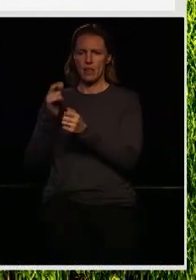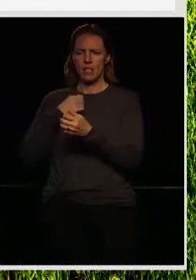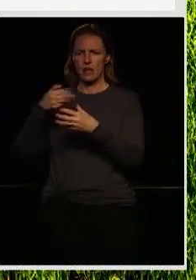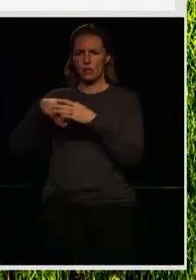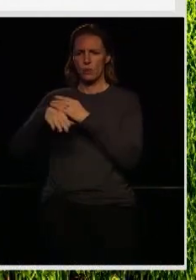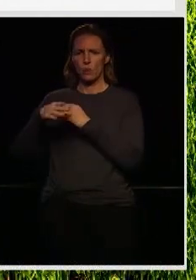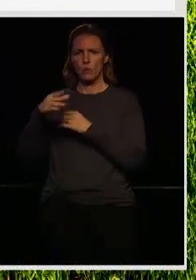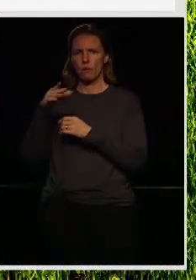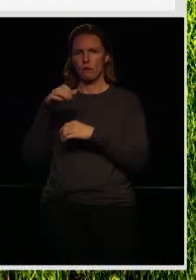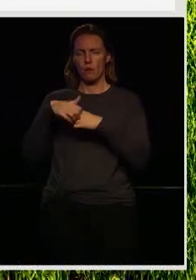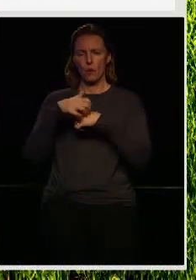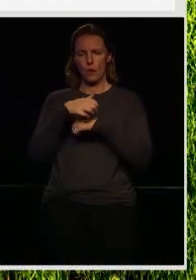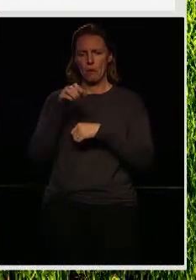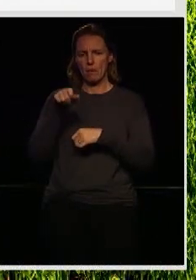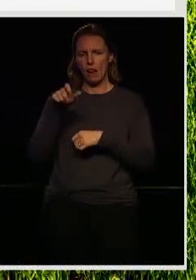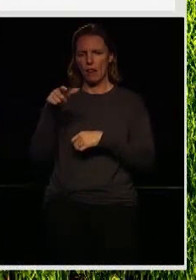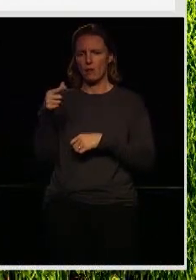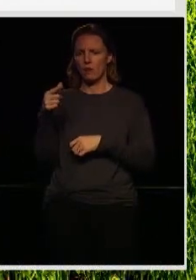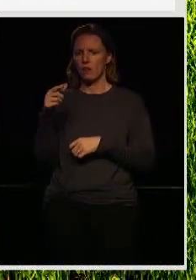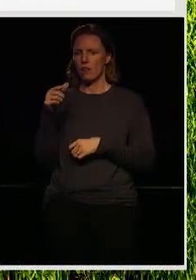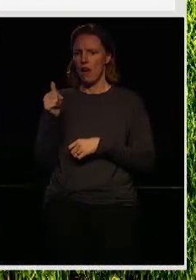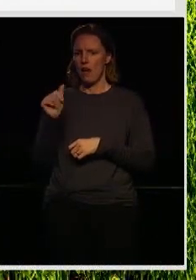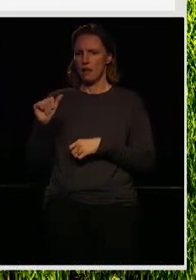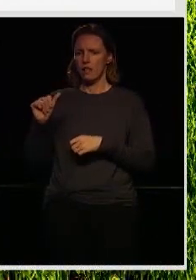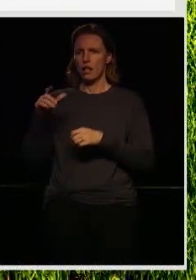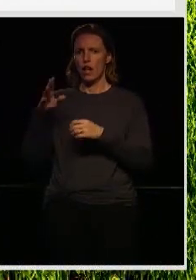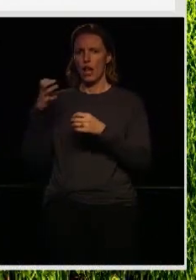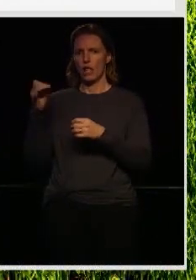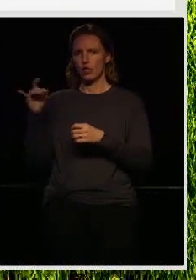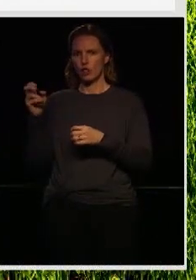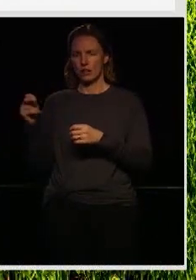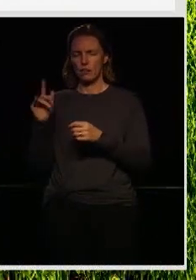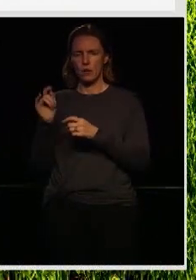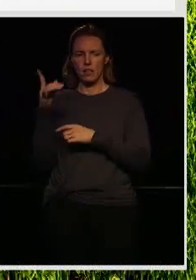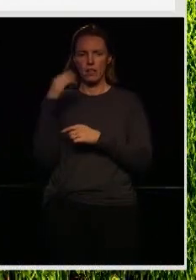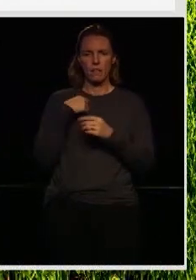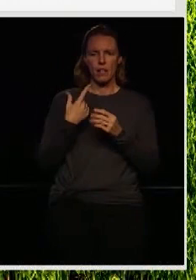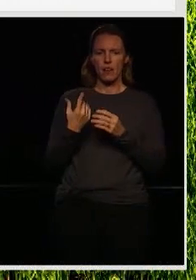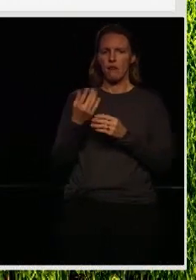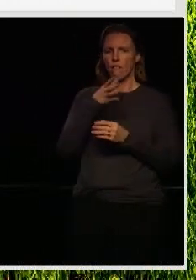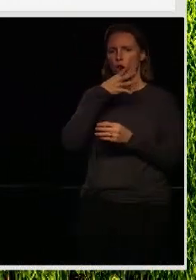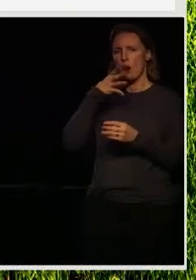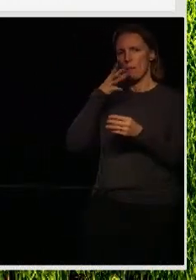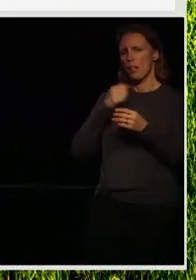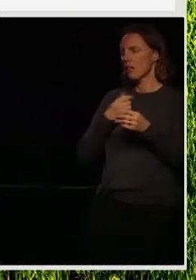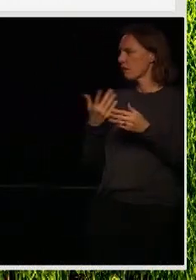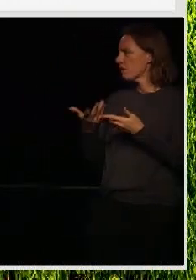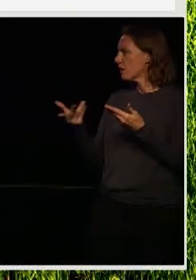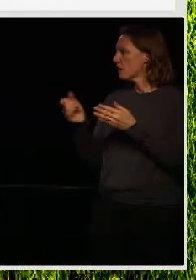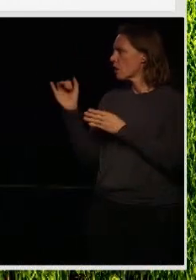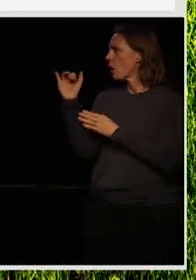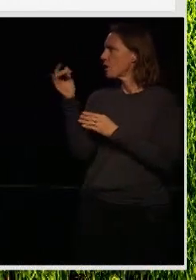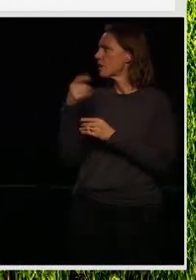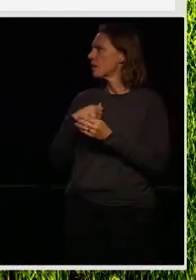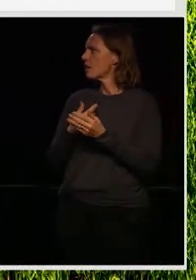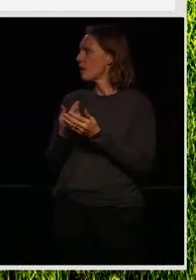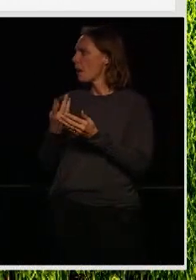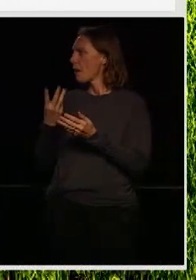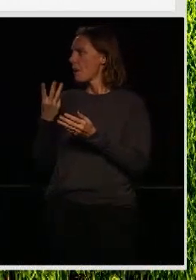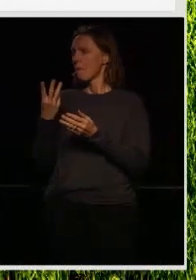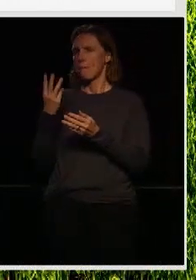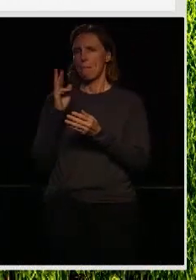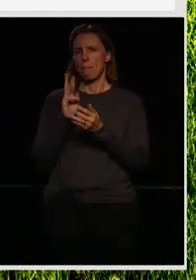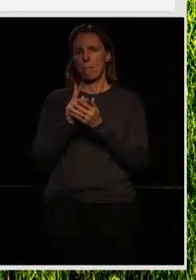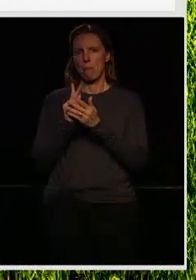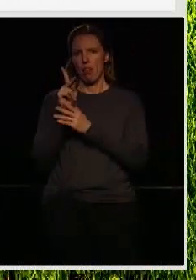engine. We consider farming activities as well as plant performance, and we're trying to find those sweet spots using